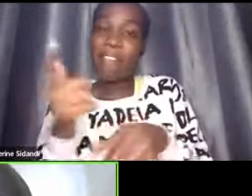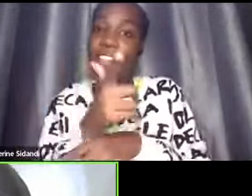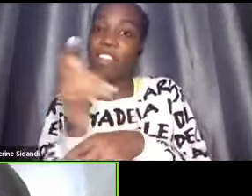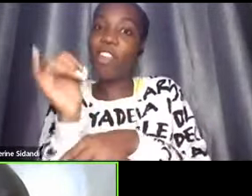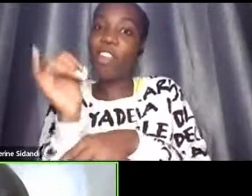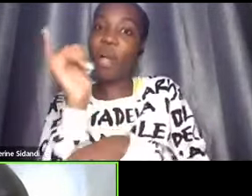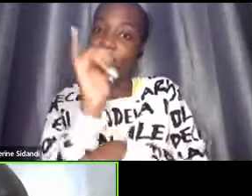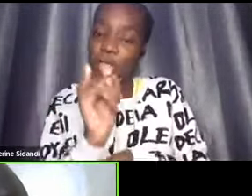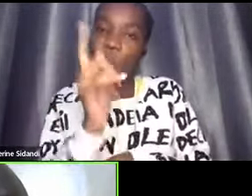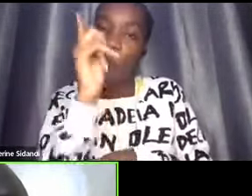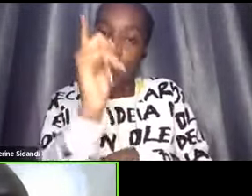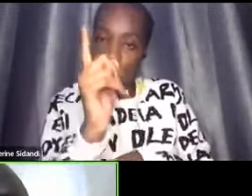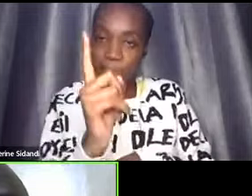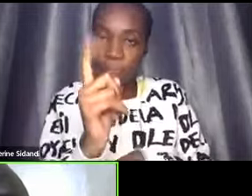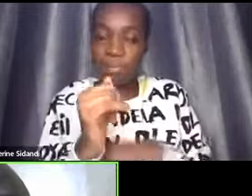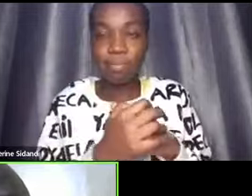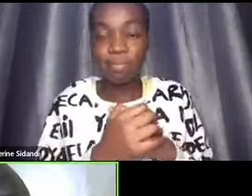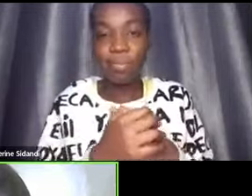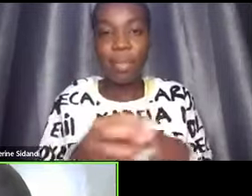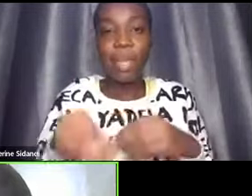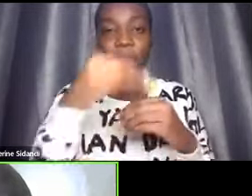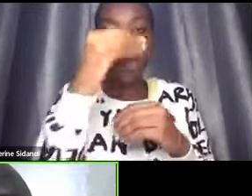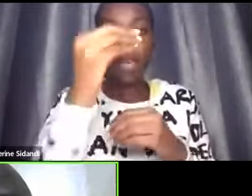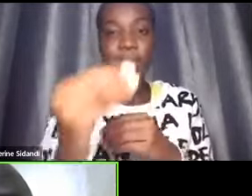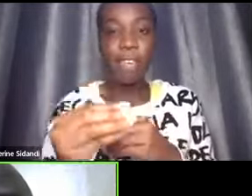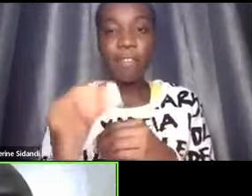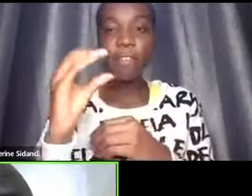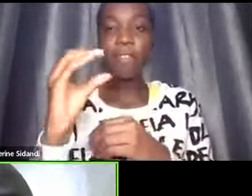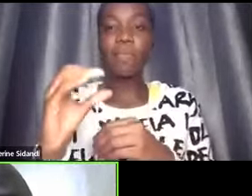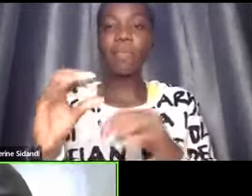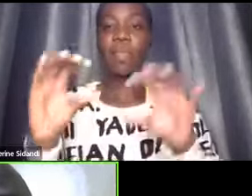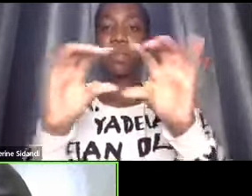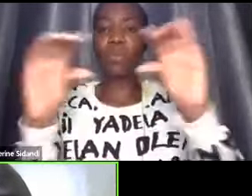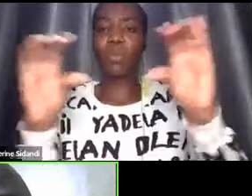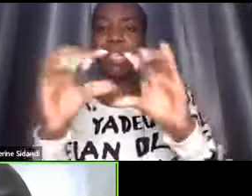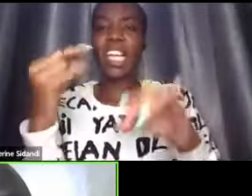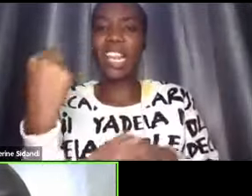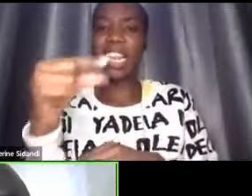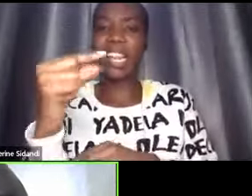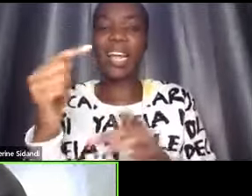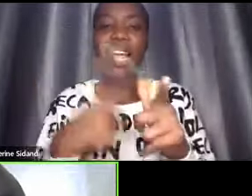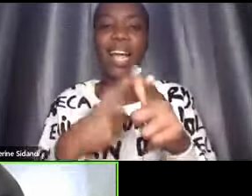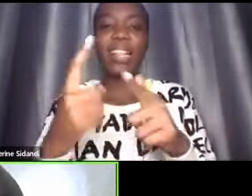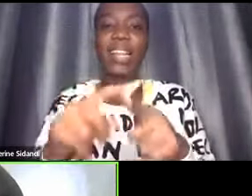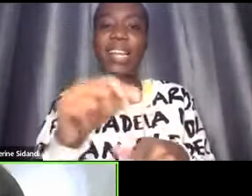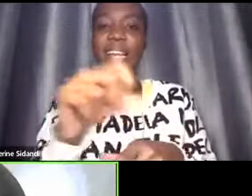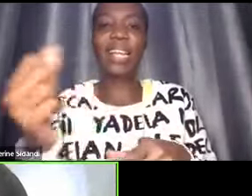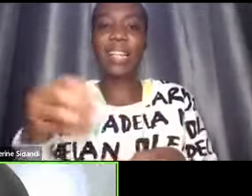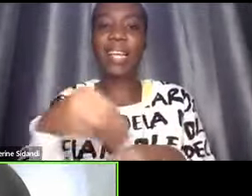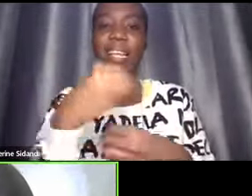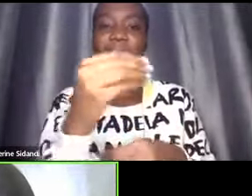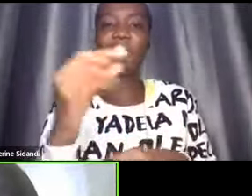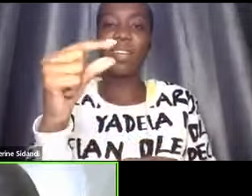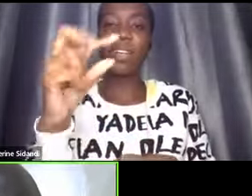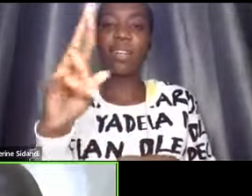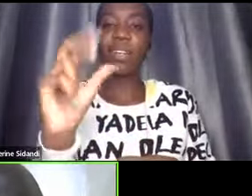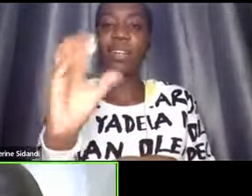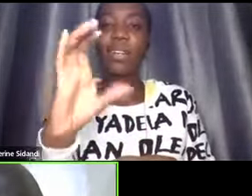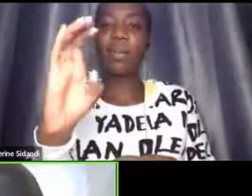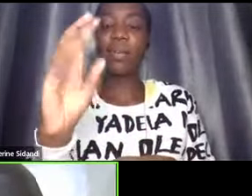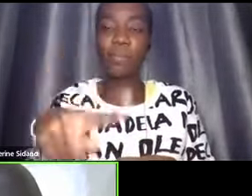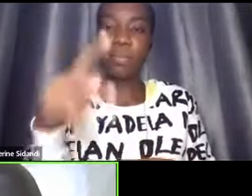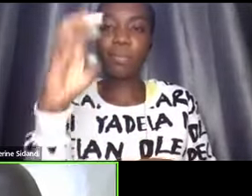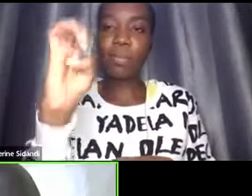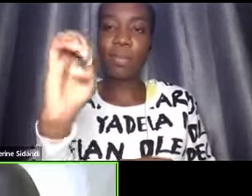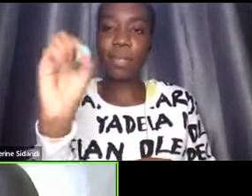given cucumber, another one is being given grapes. Now, the one that is being given grapes